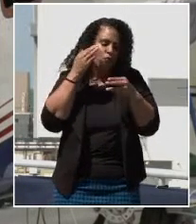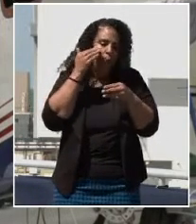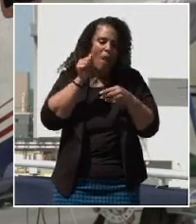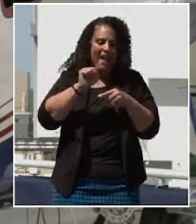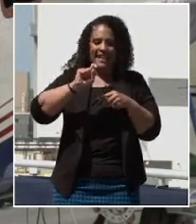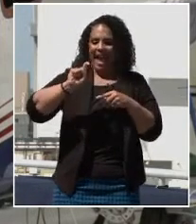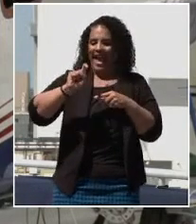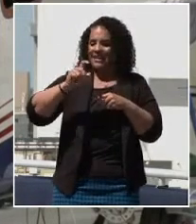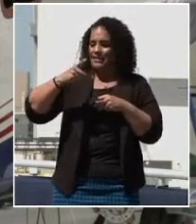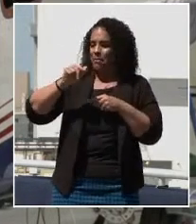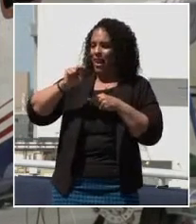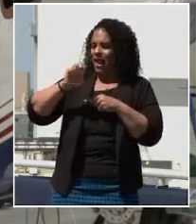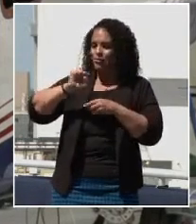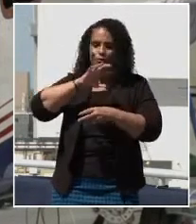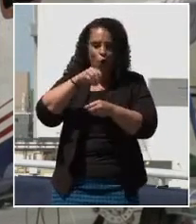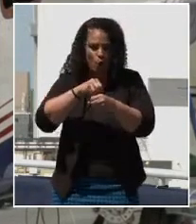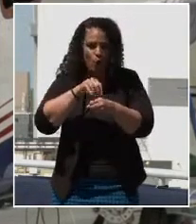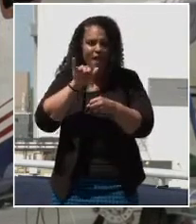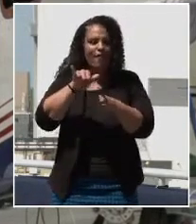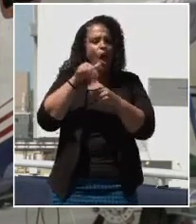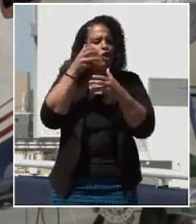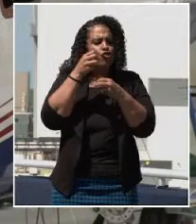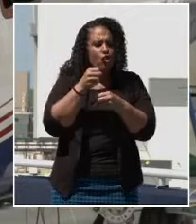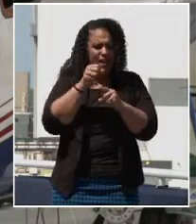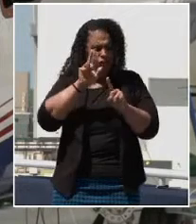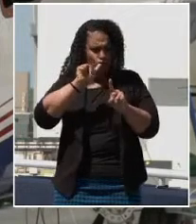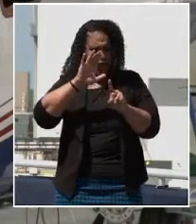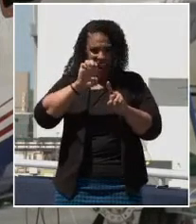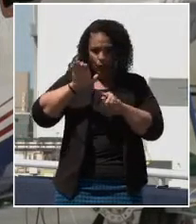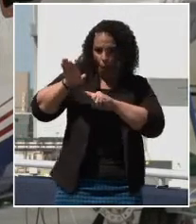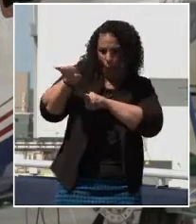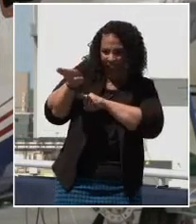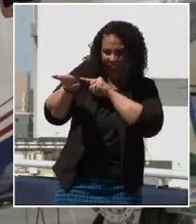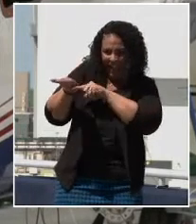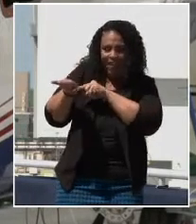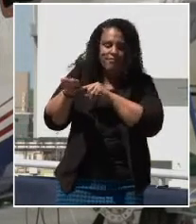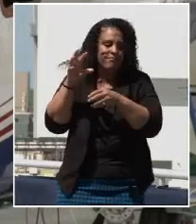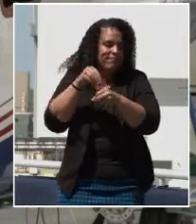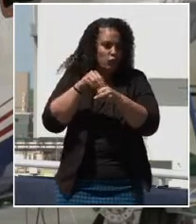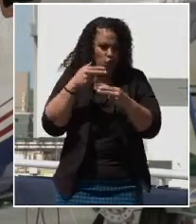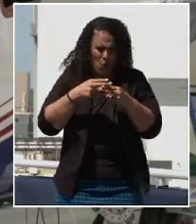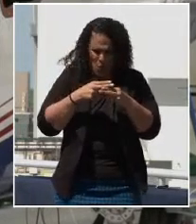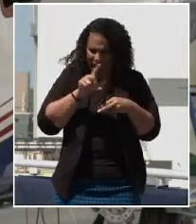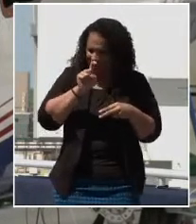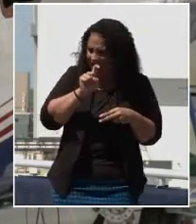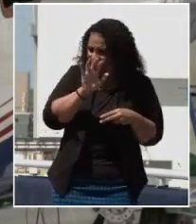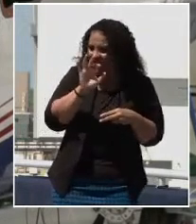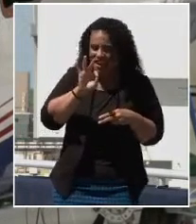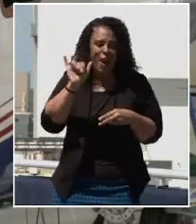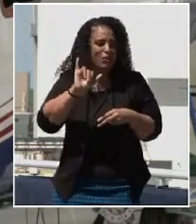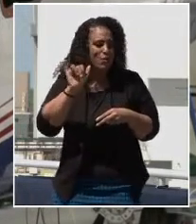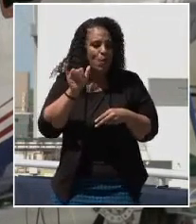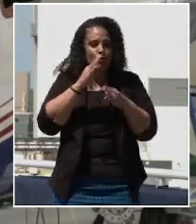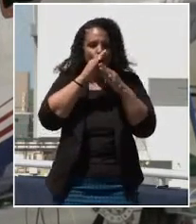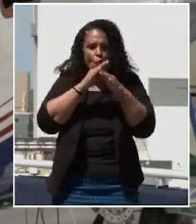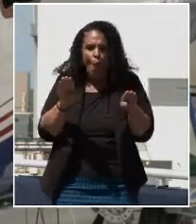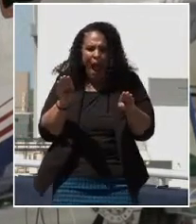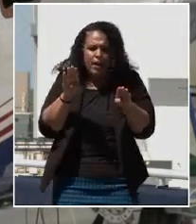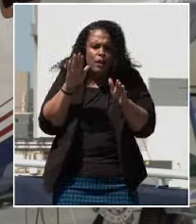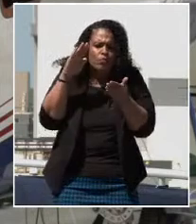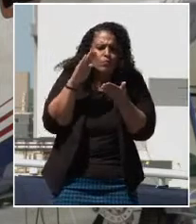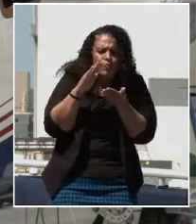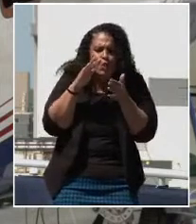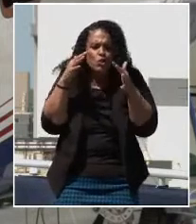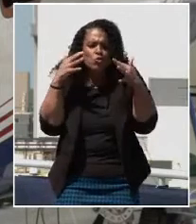xplanes to include the truss brace Wing which is coming soon as well as the x59 which is NASA's quiet supersonic